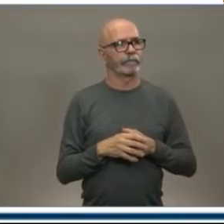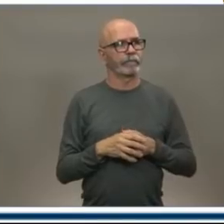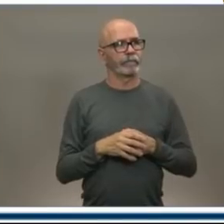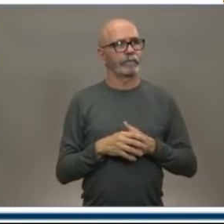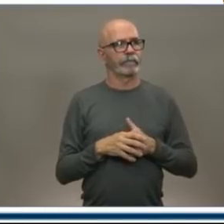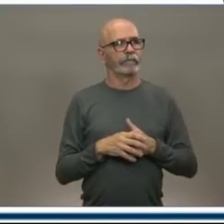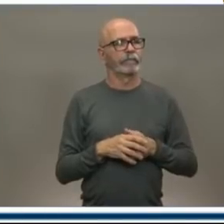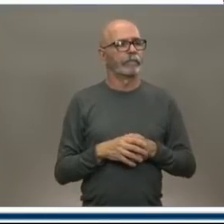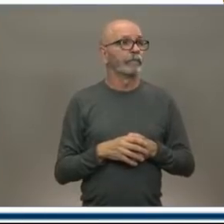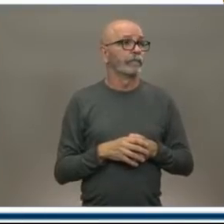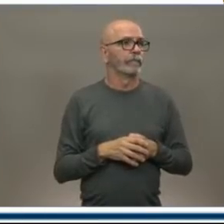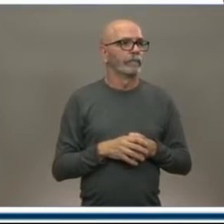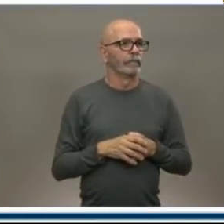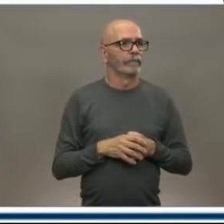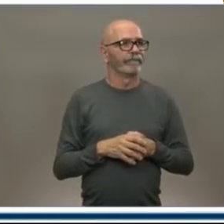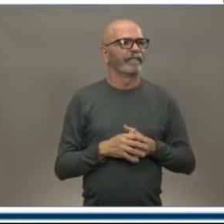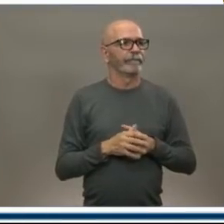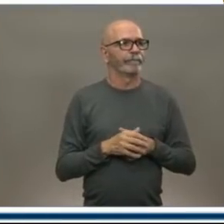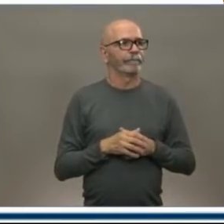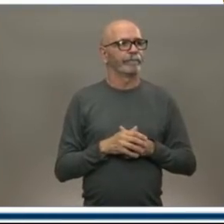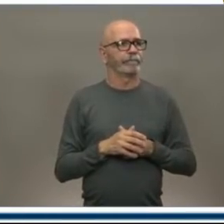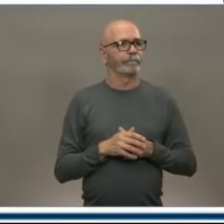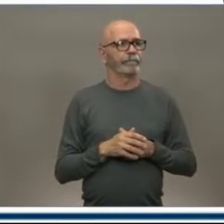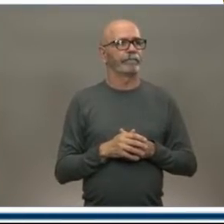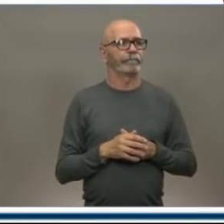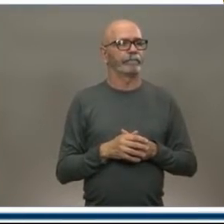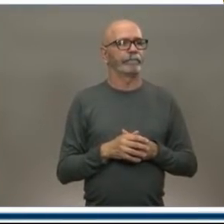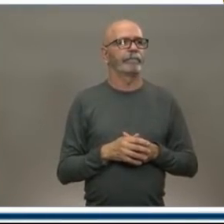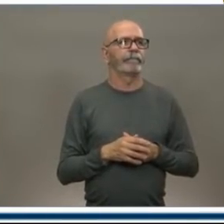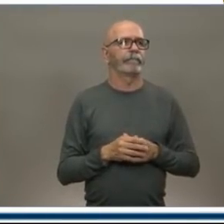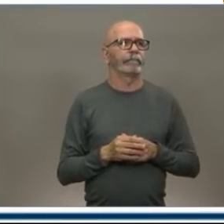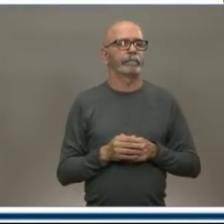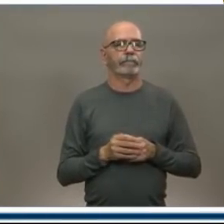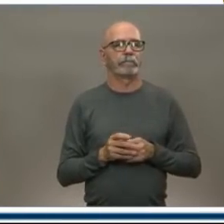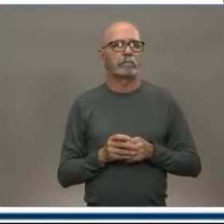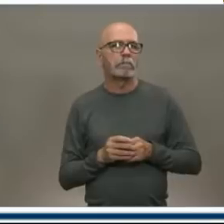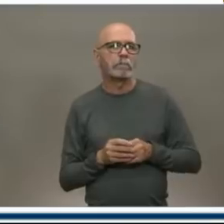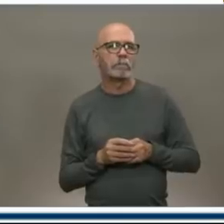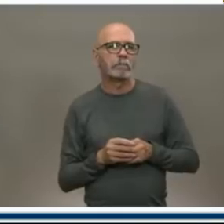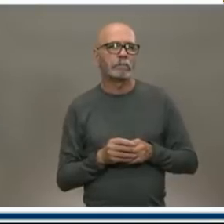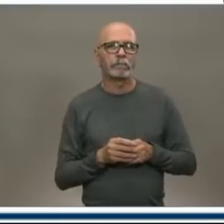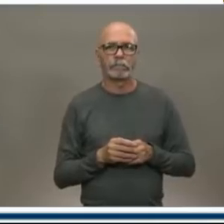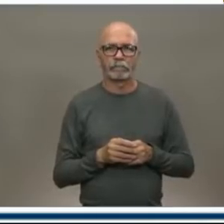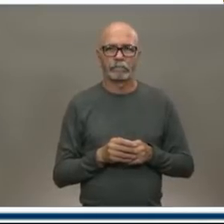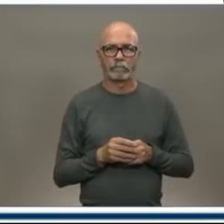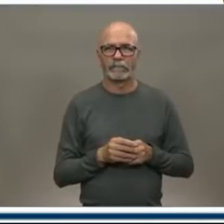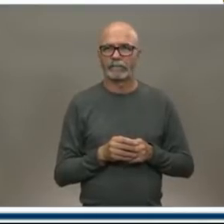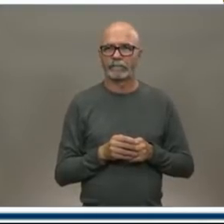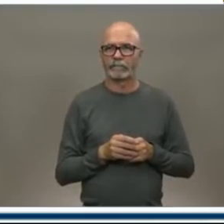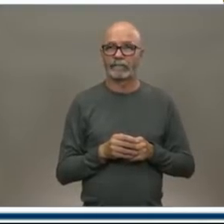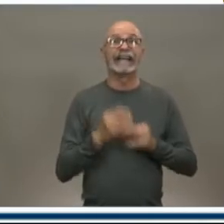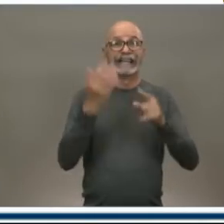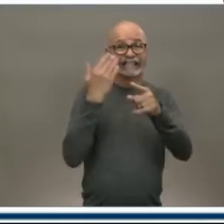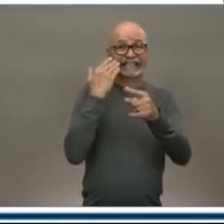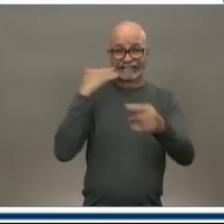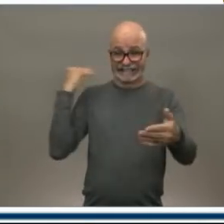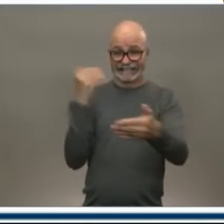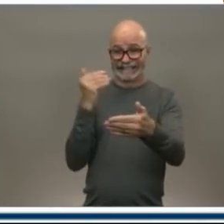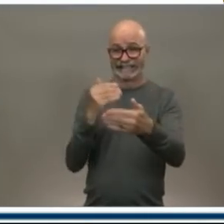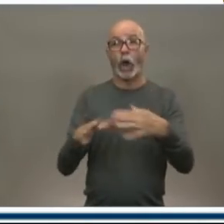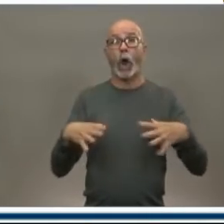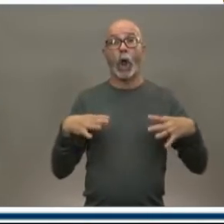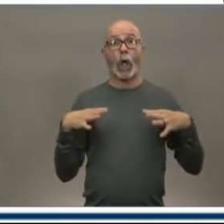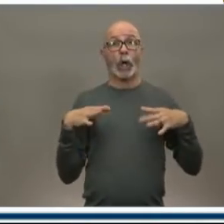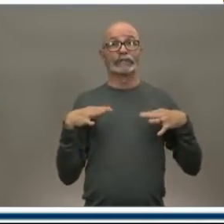next few weeks will be crucial for what happens during the holiday season. I'm just wondering, how will the situation in other